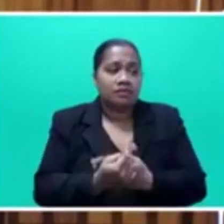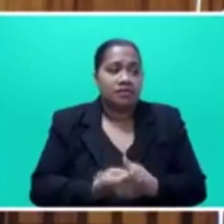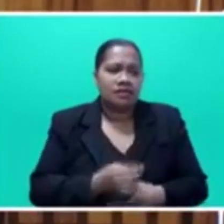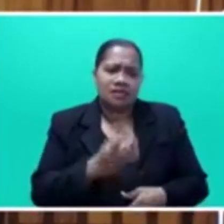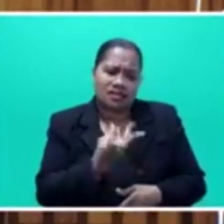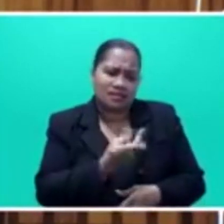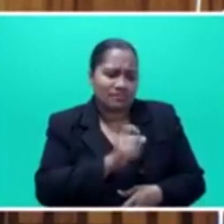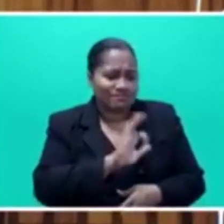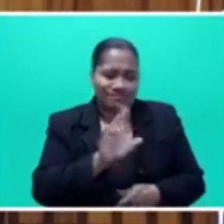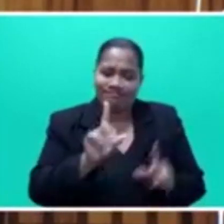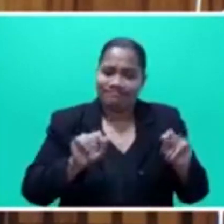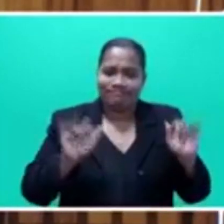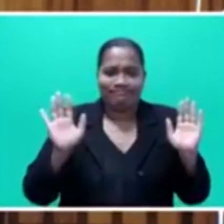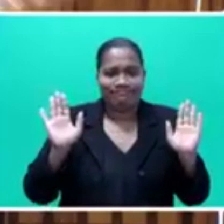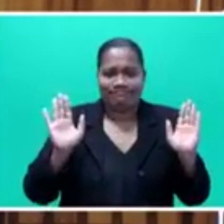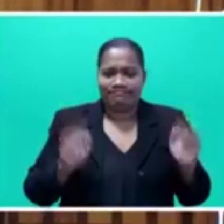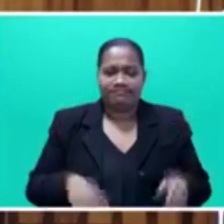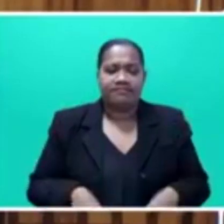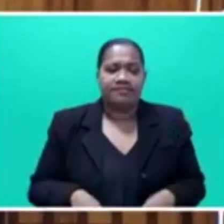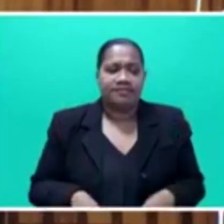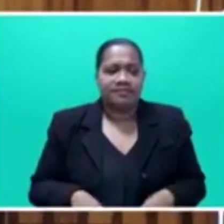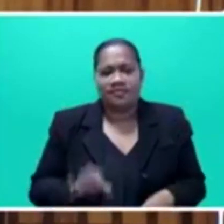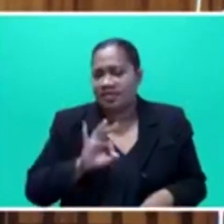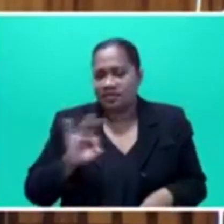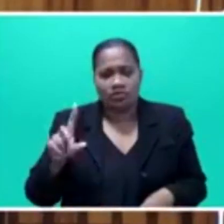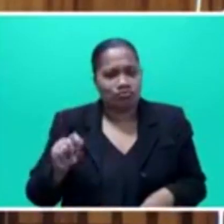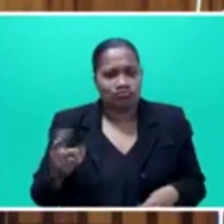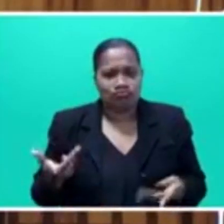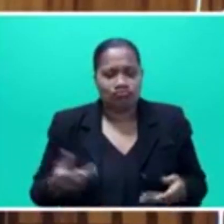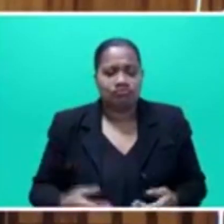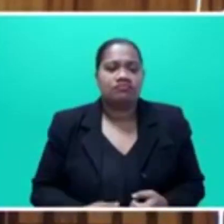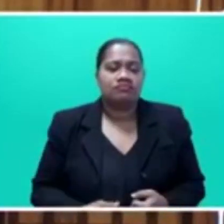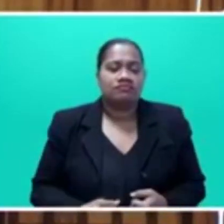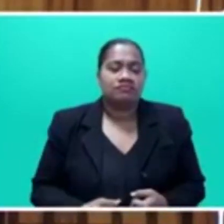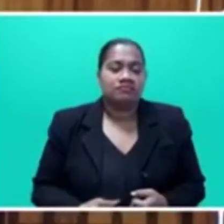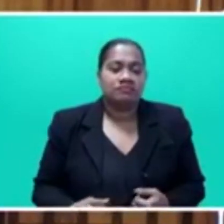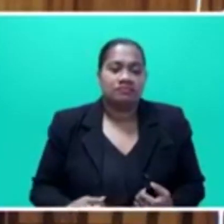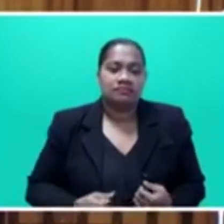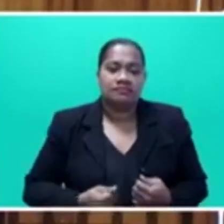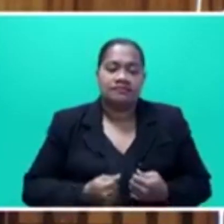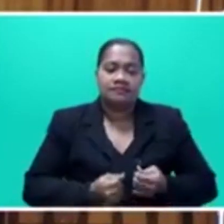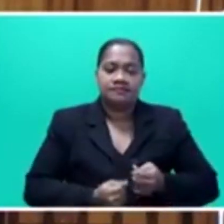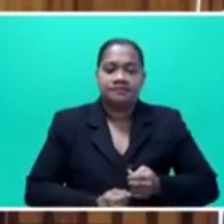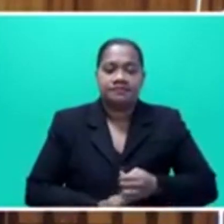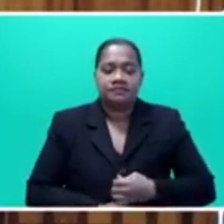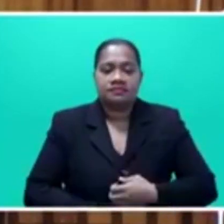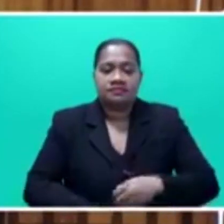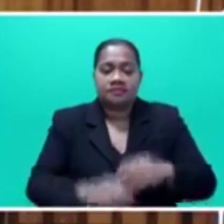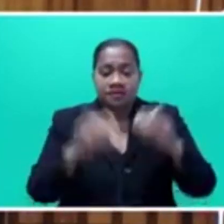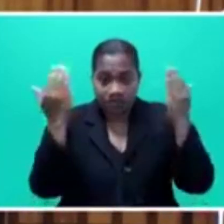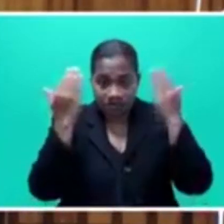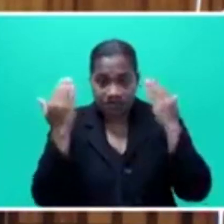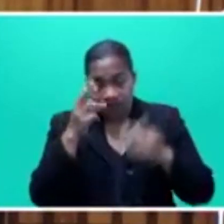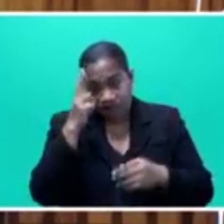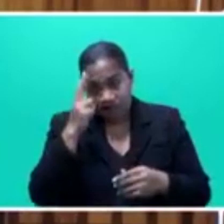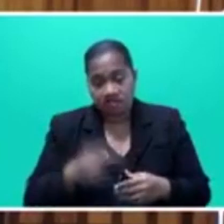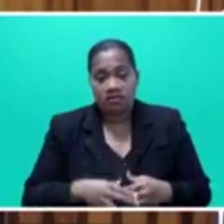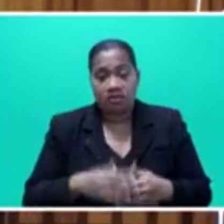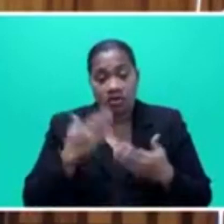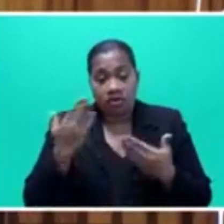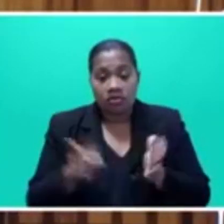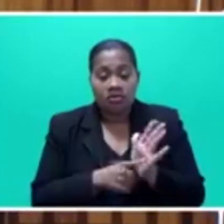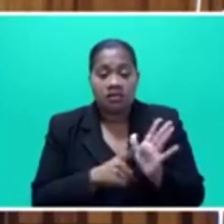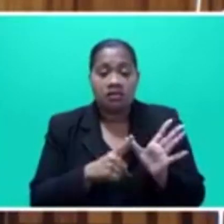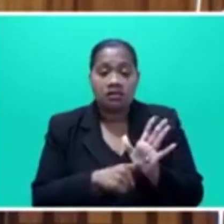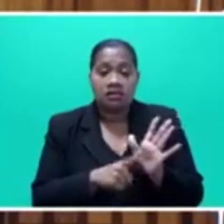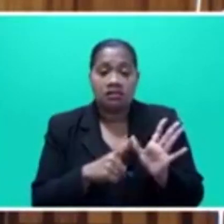do that. They just simply won't do that. Mr. Speaker, sir, Honorable Lalam Balavu went